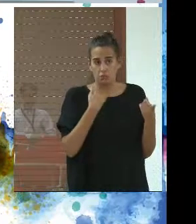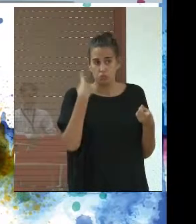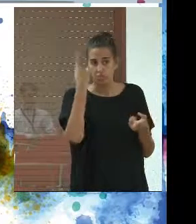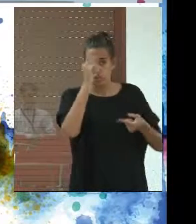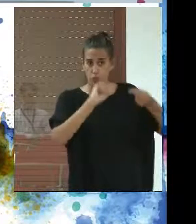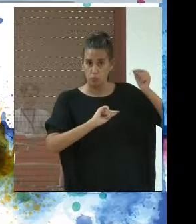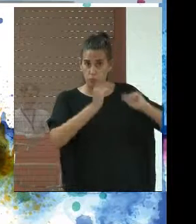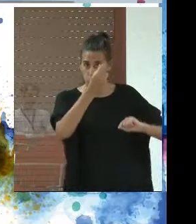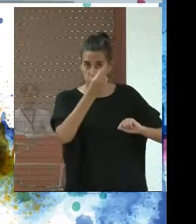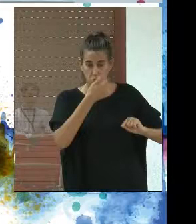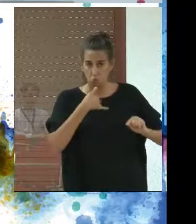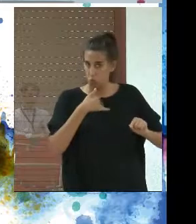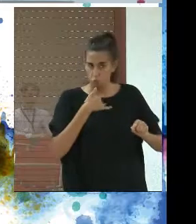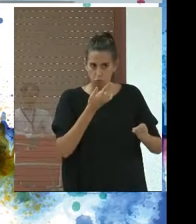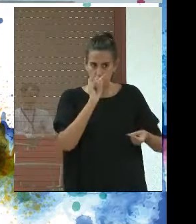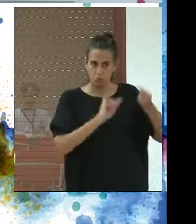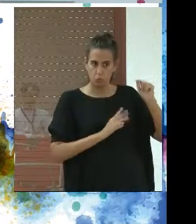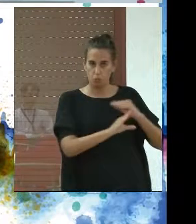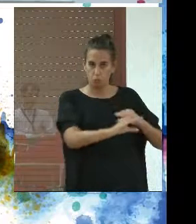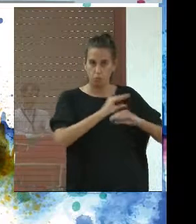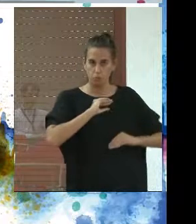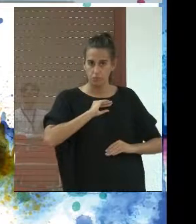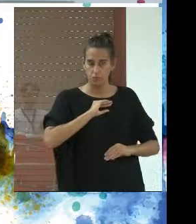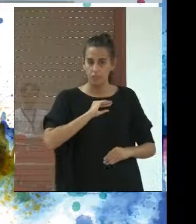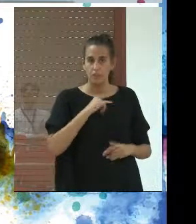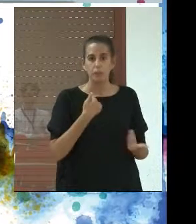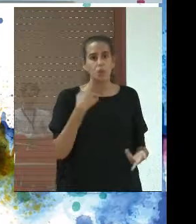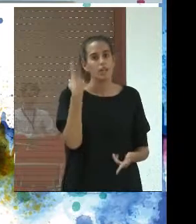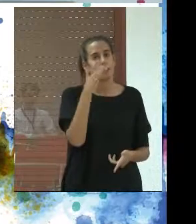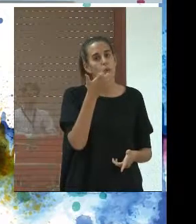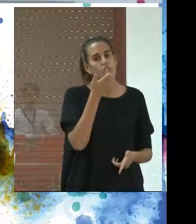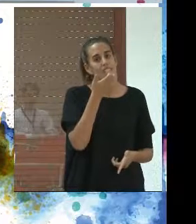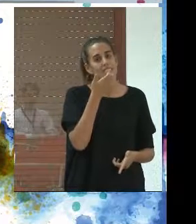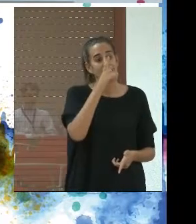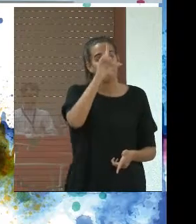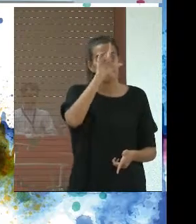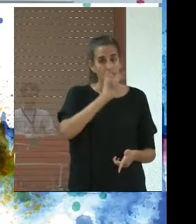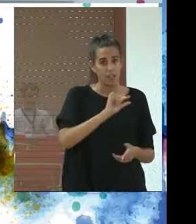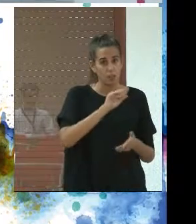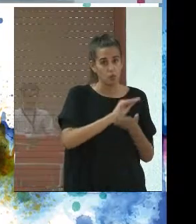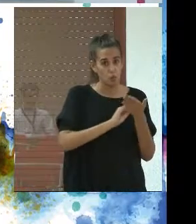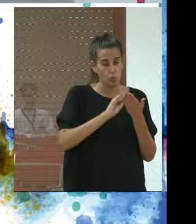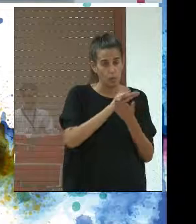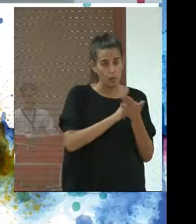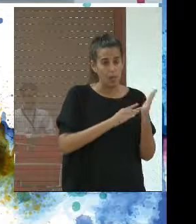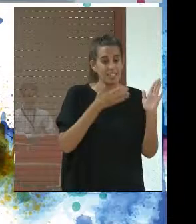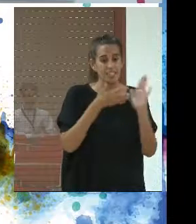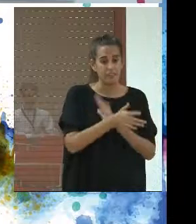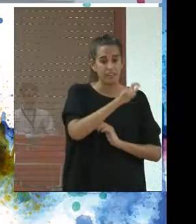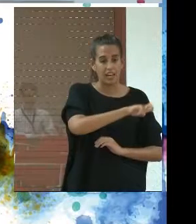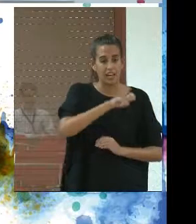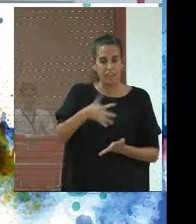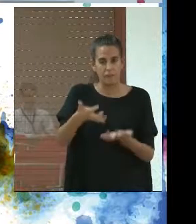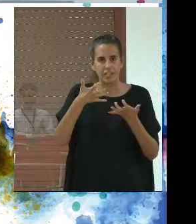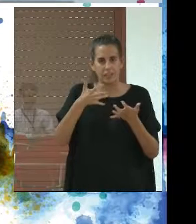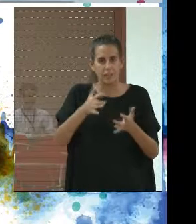that we know there's a budget and we have to meet the budget. But we're also aware that the cheaper the solutions, we